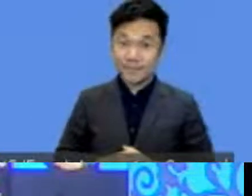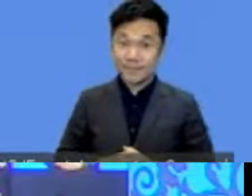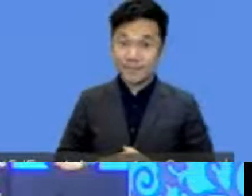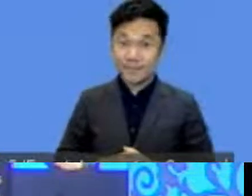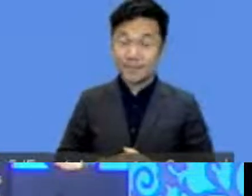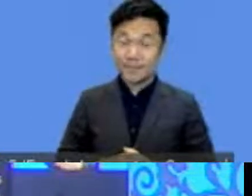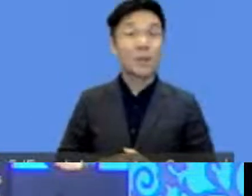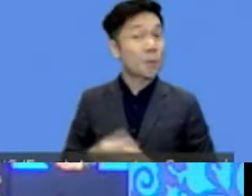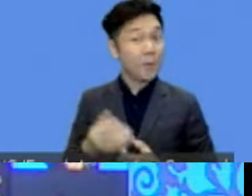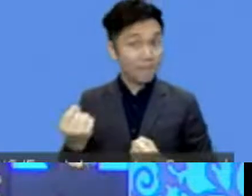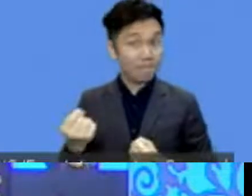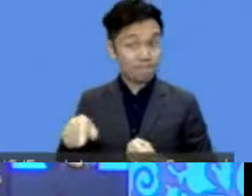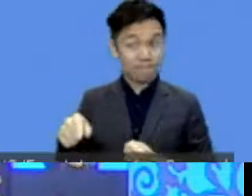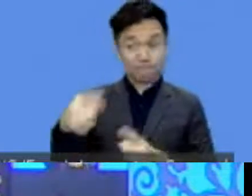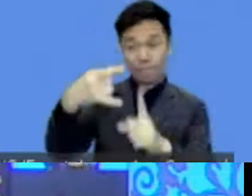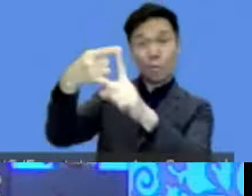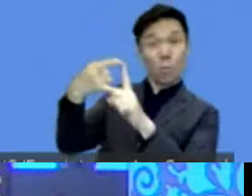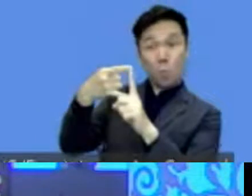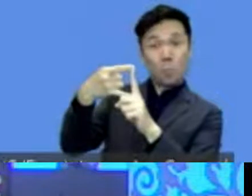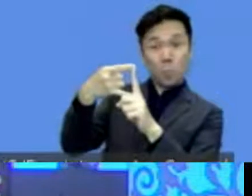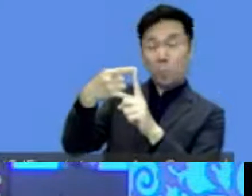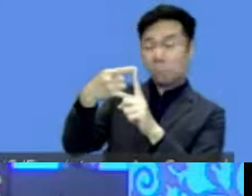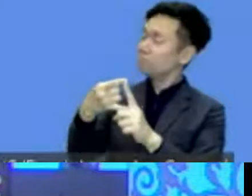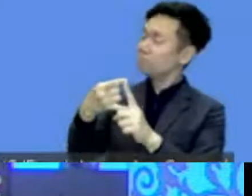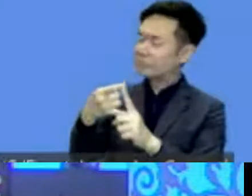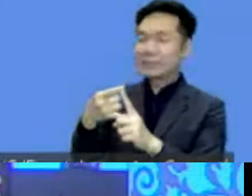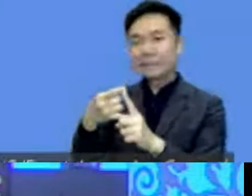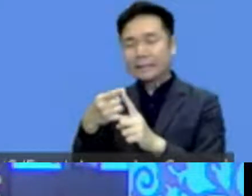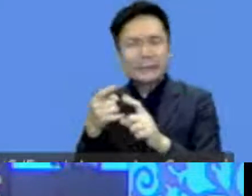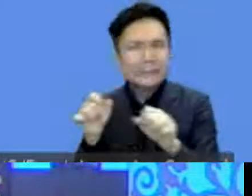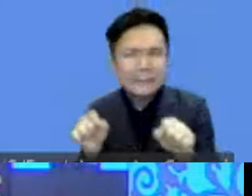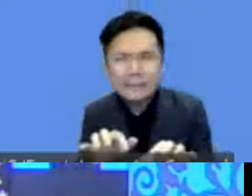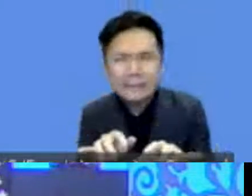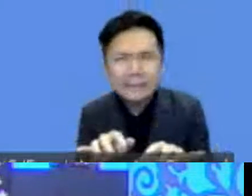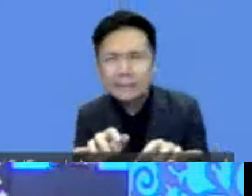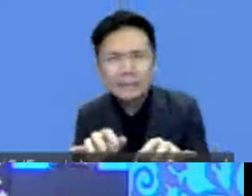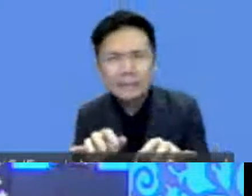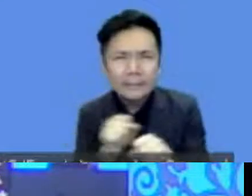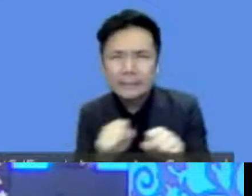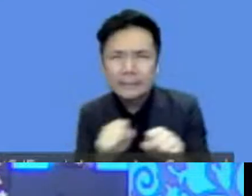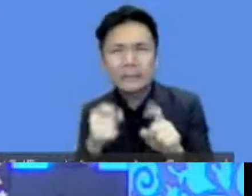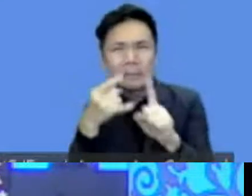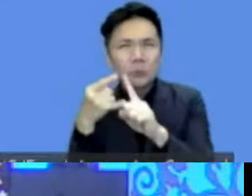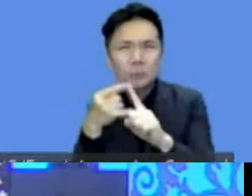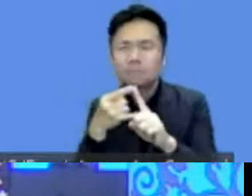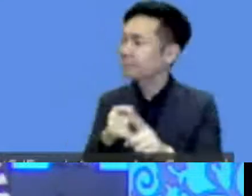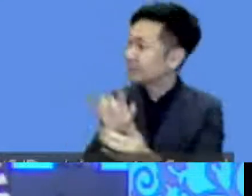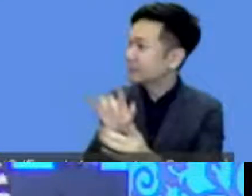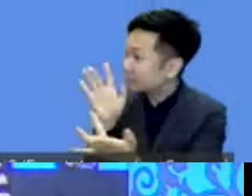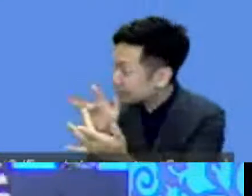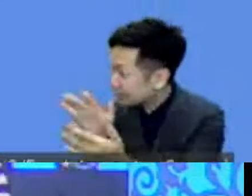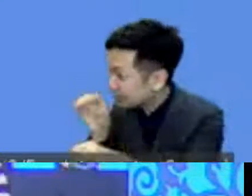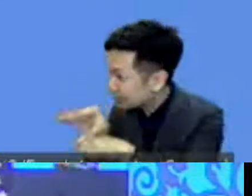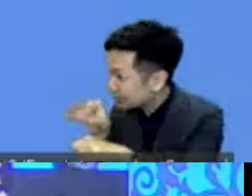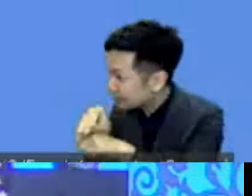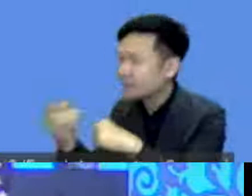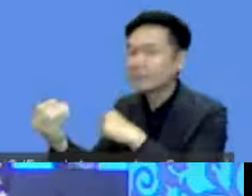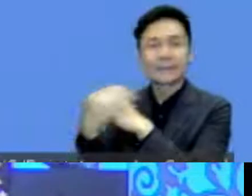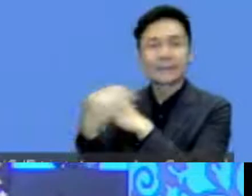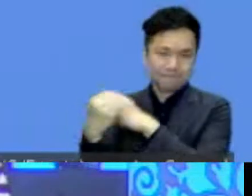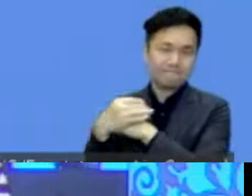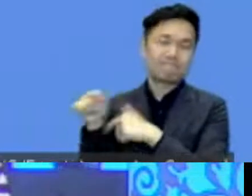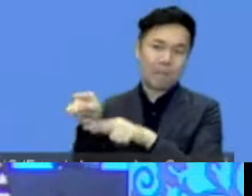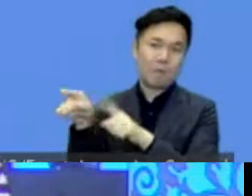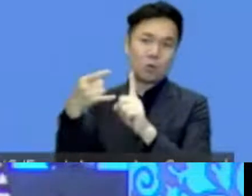Zoom help desk in the morning for students to come in and chat or to ask questions and